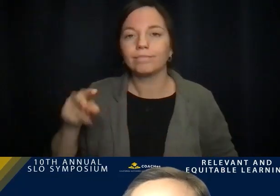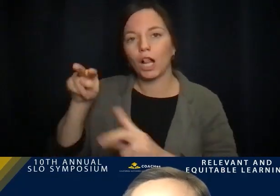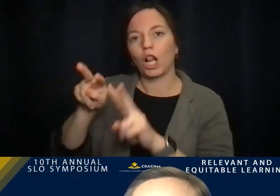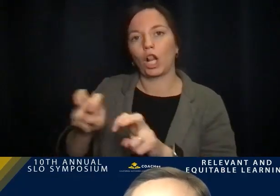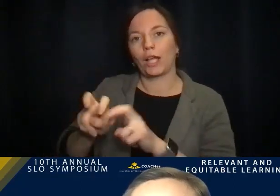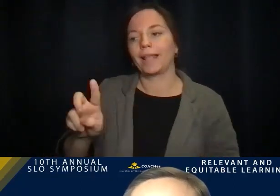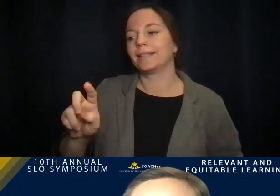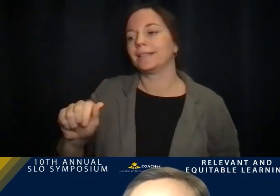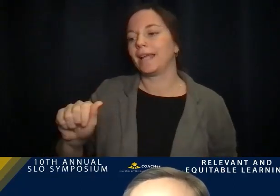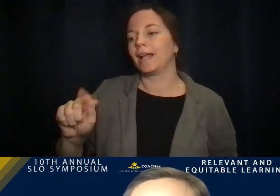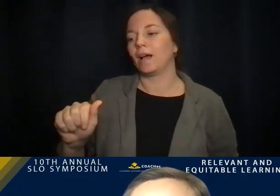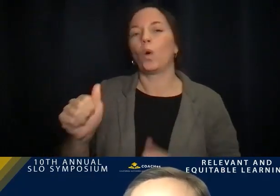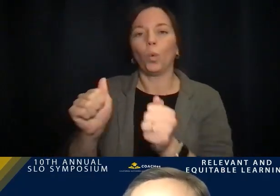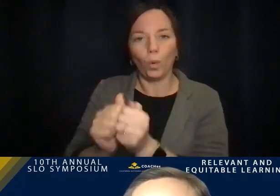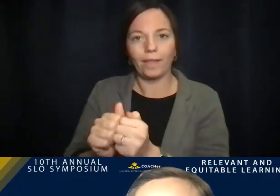meaningful ways.